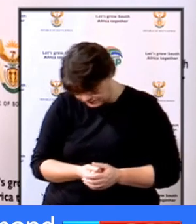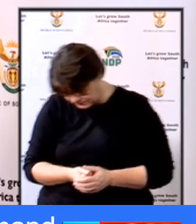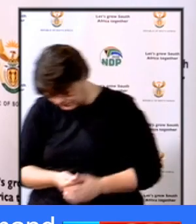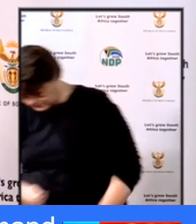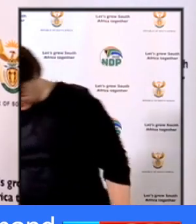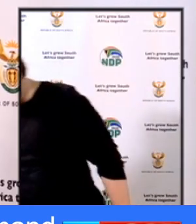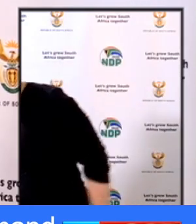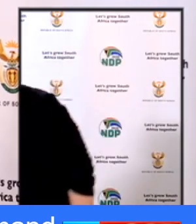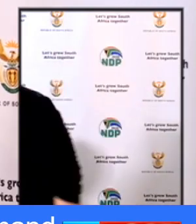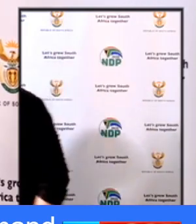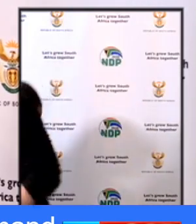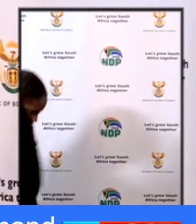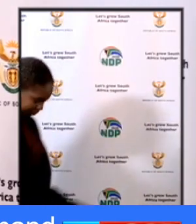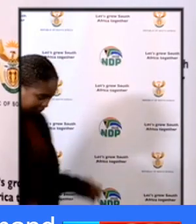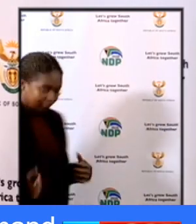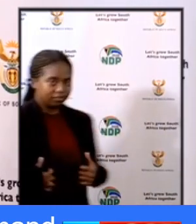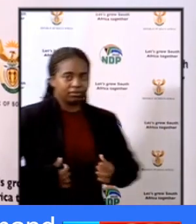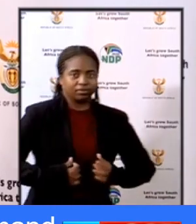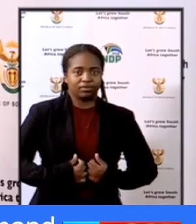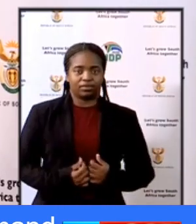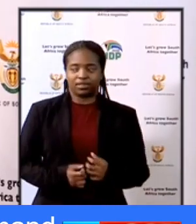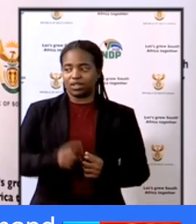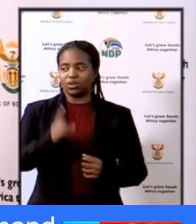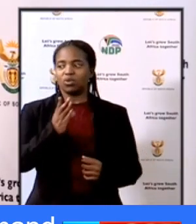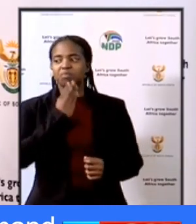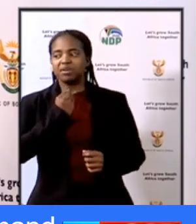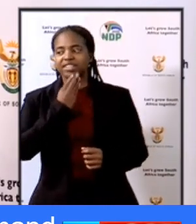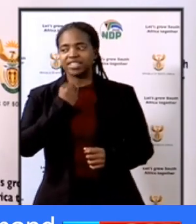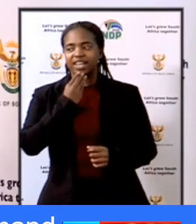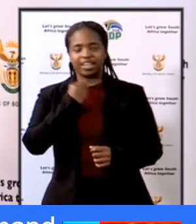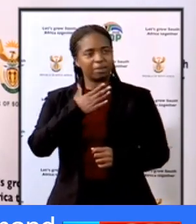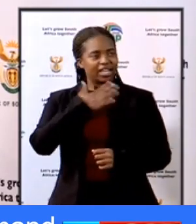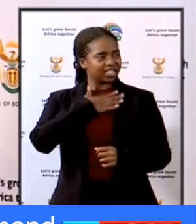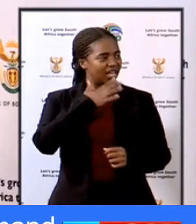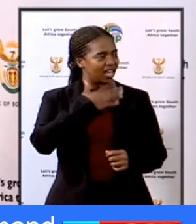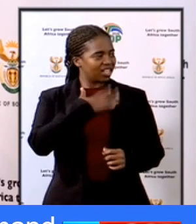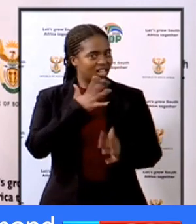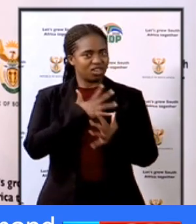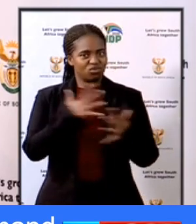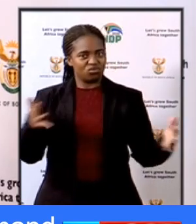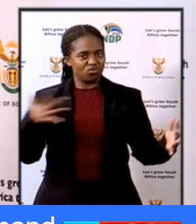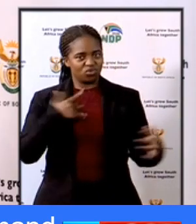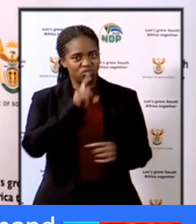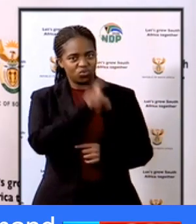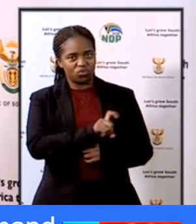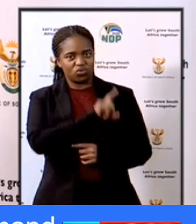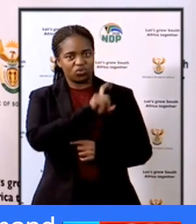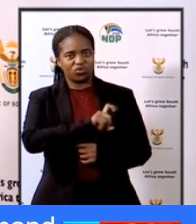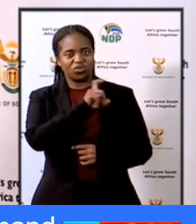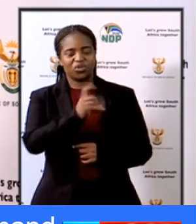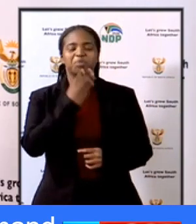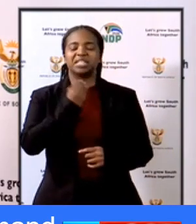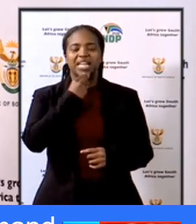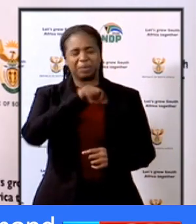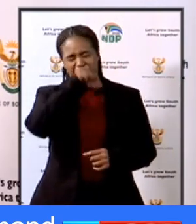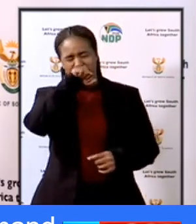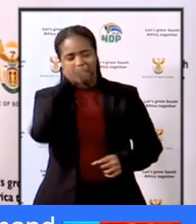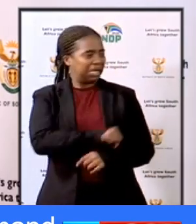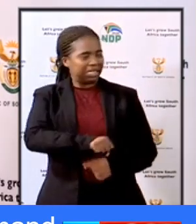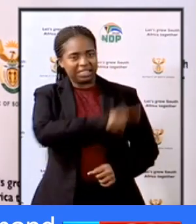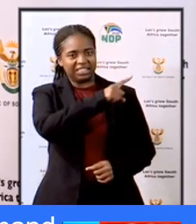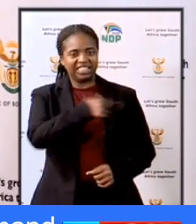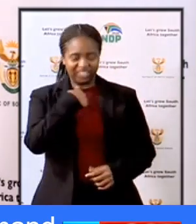Patel, yeah, Patel, you seem to be most loved this evening, this afternoon. They love you to bits.